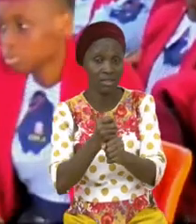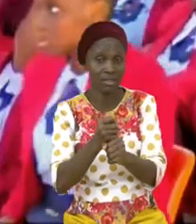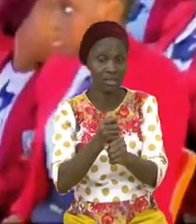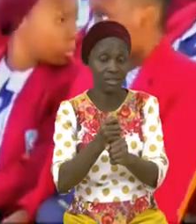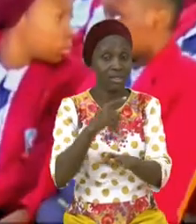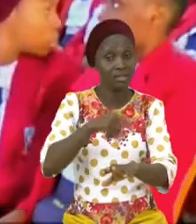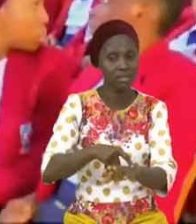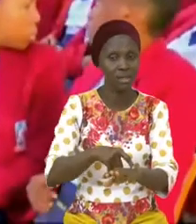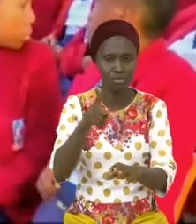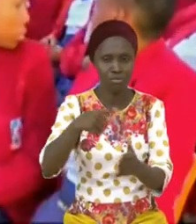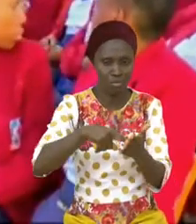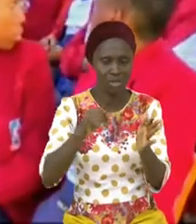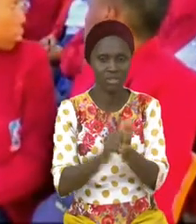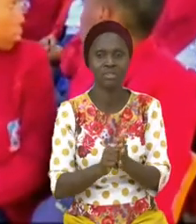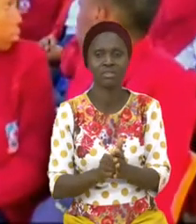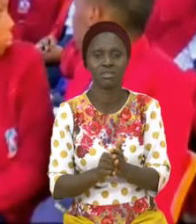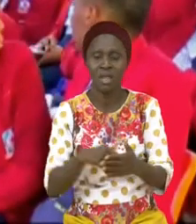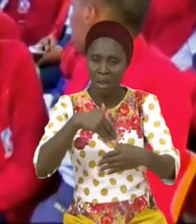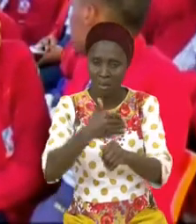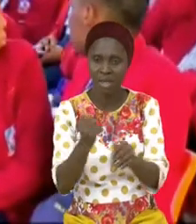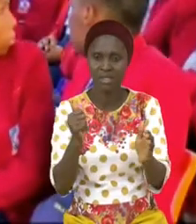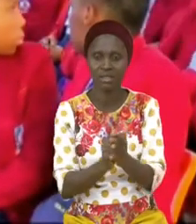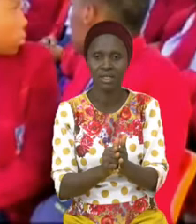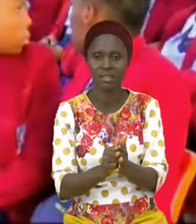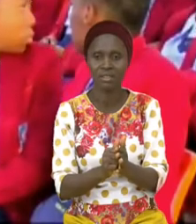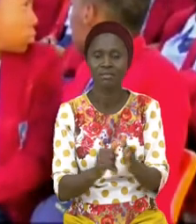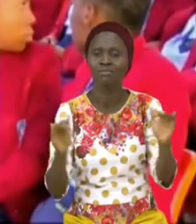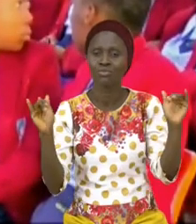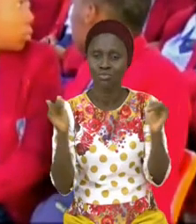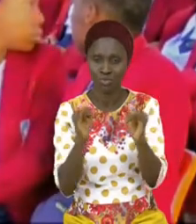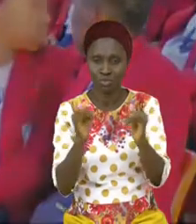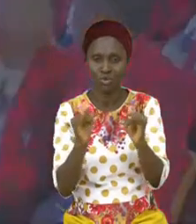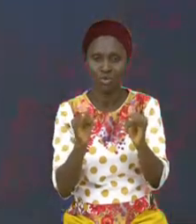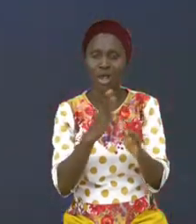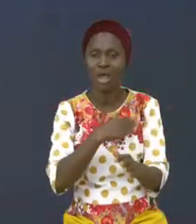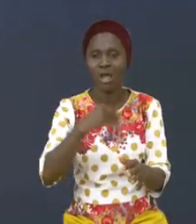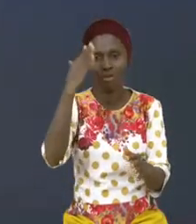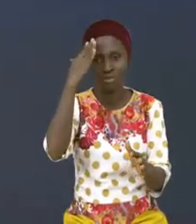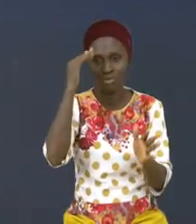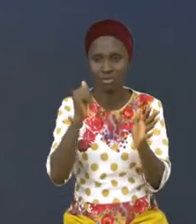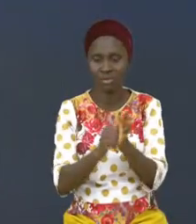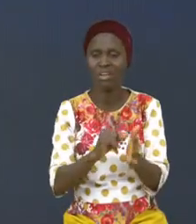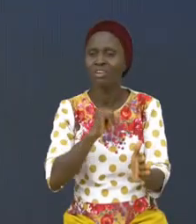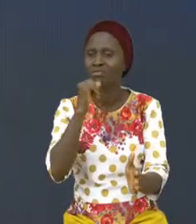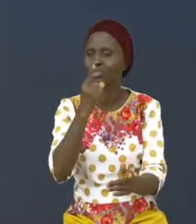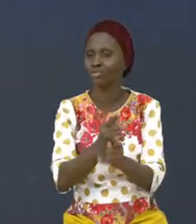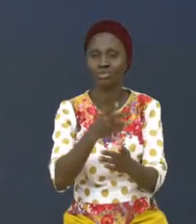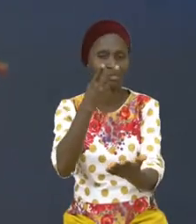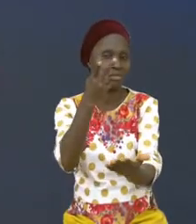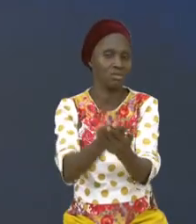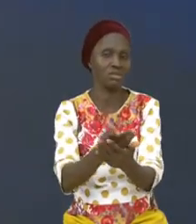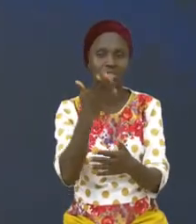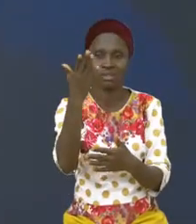that make that equal and no it's not just getting there